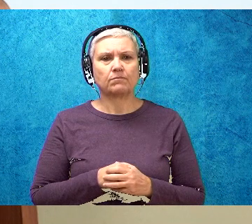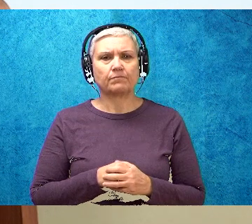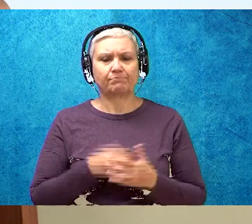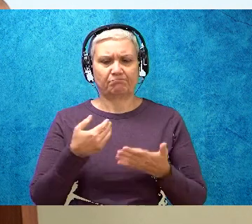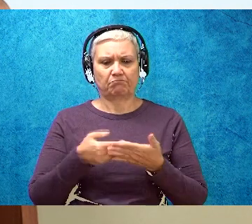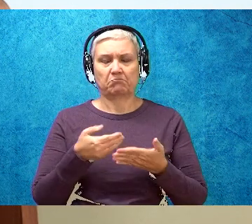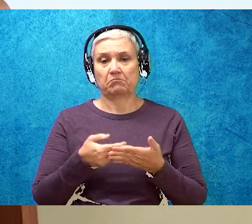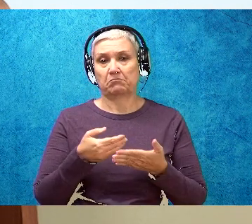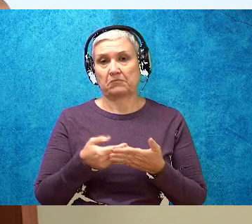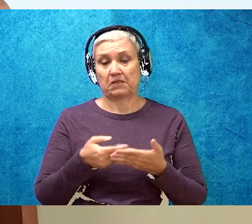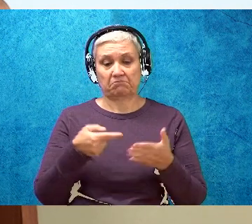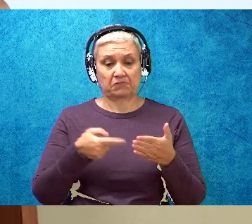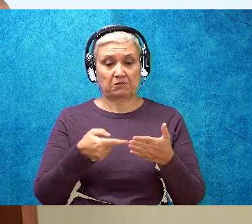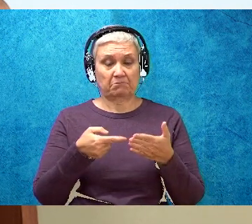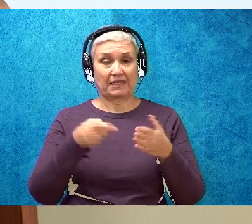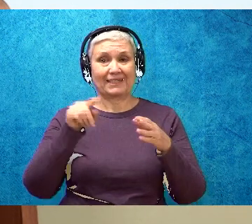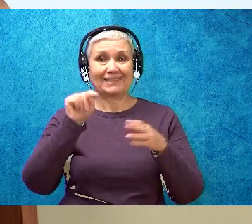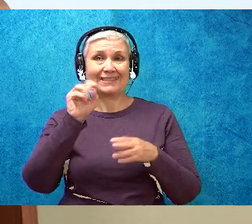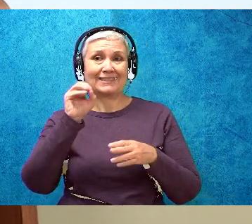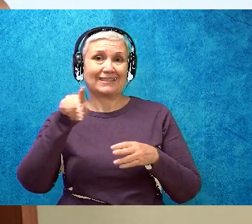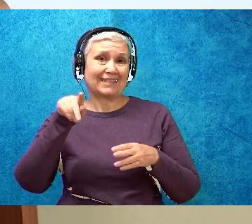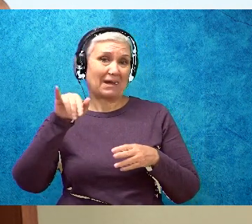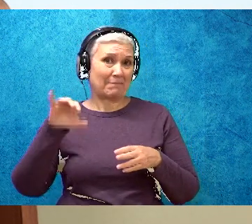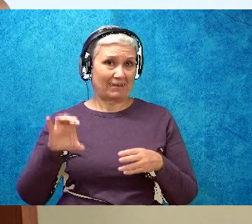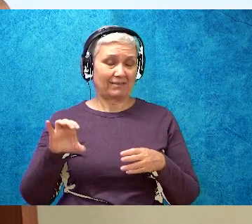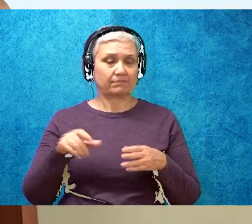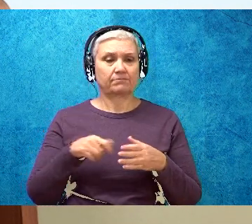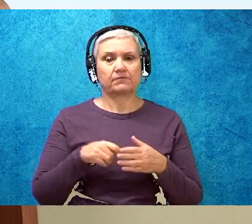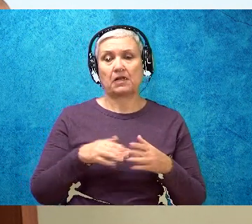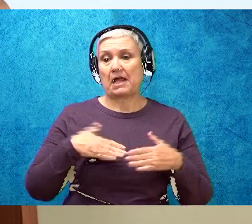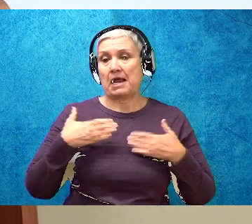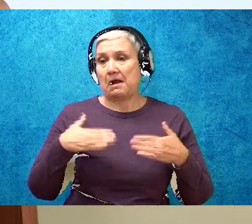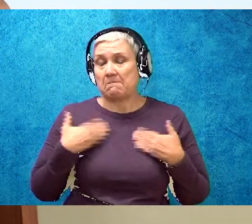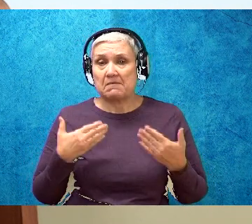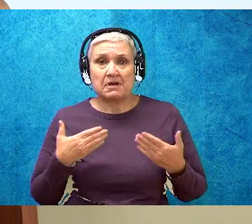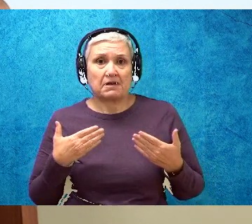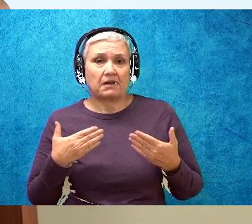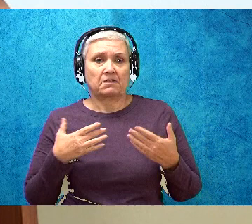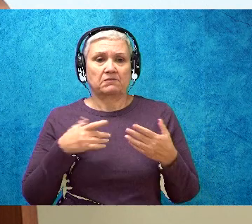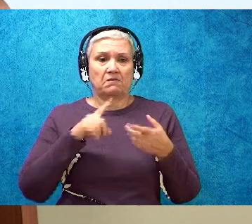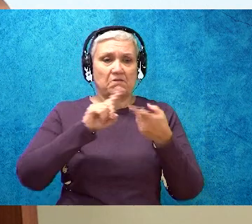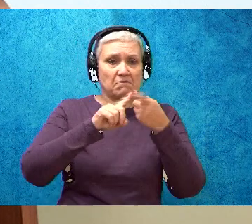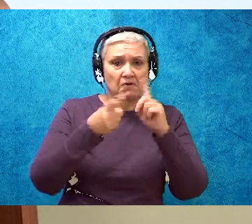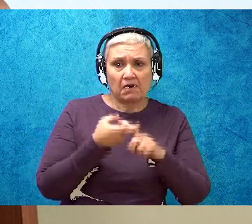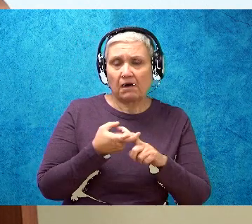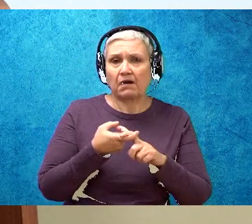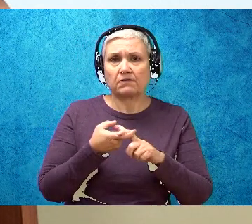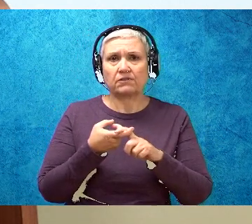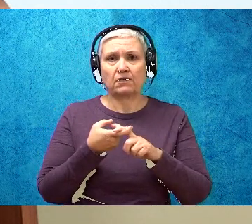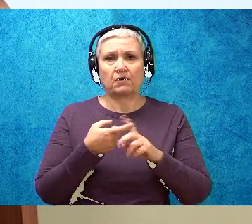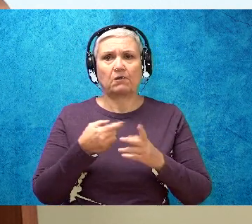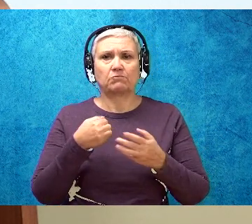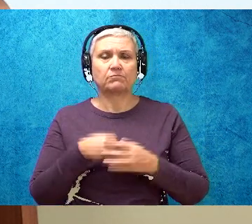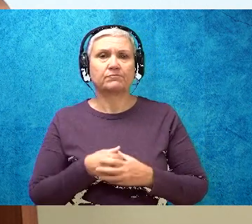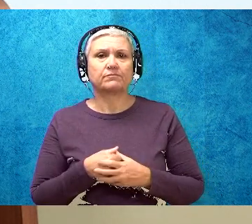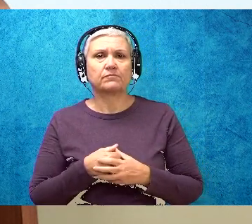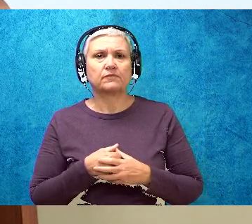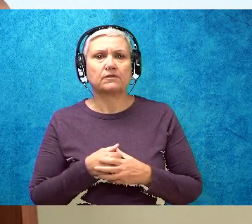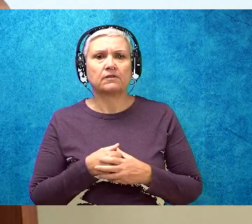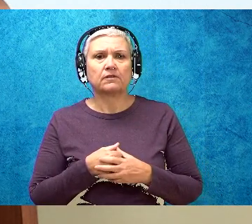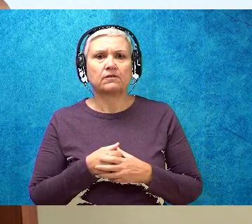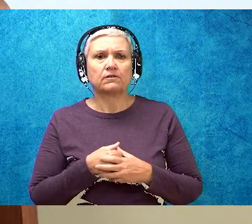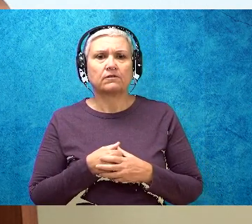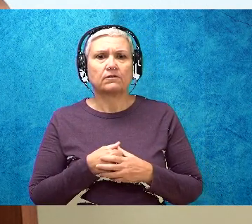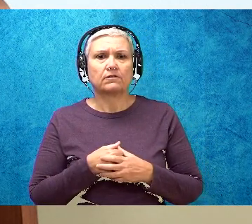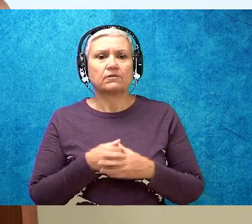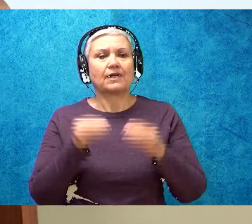money could be a topic, or happiness, or judgment, or friendship. But what you guys need to know is that